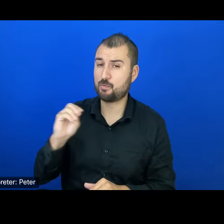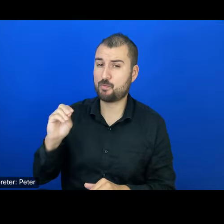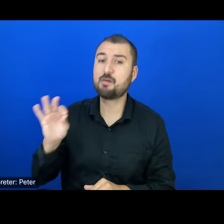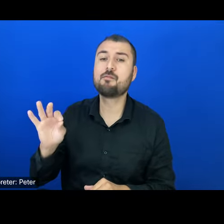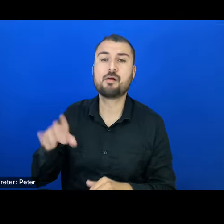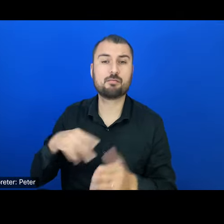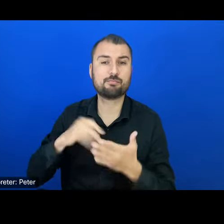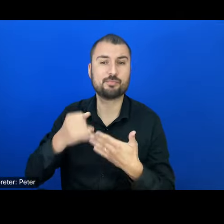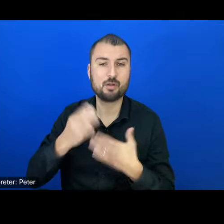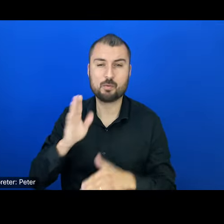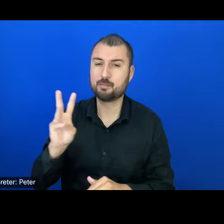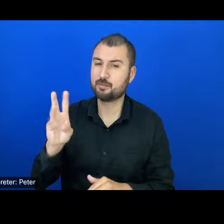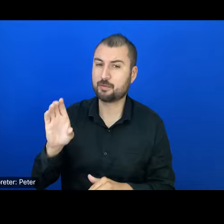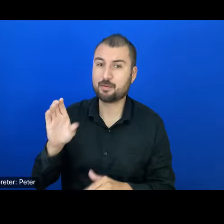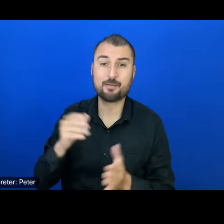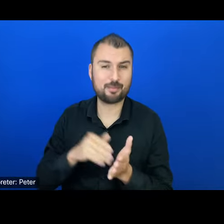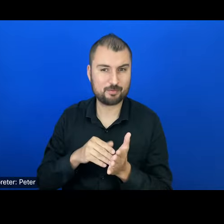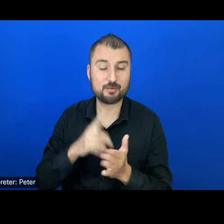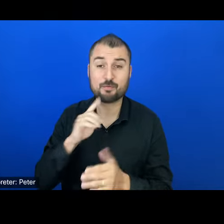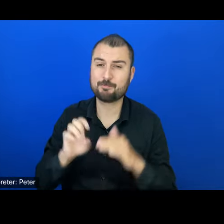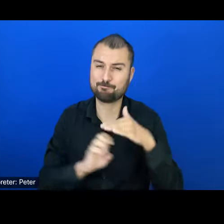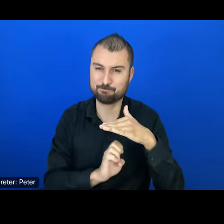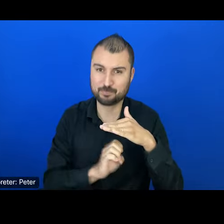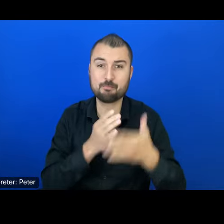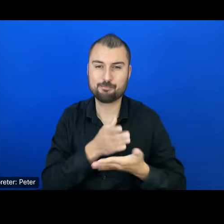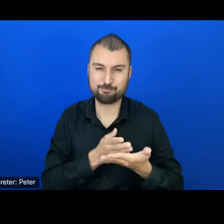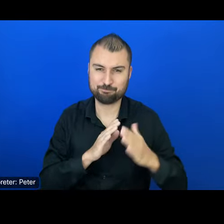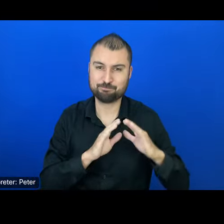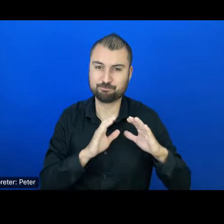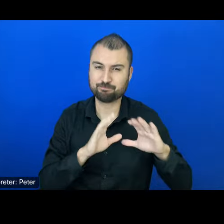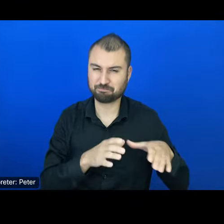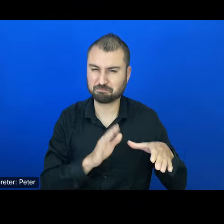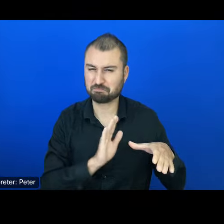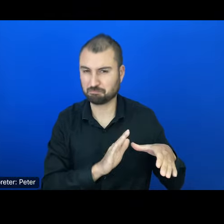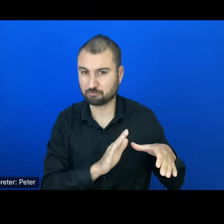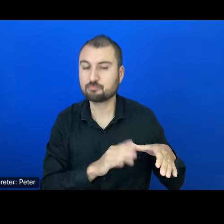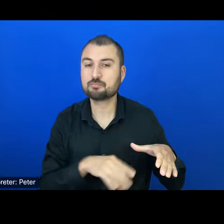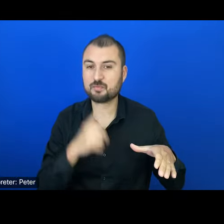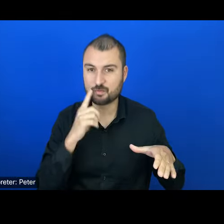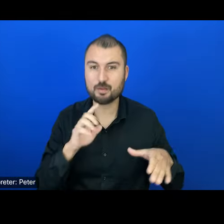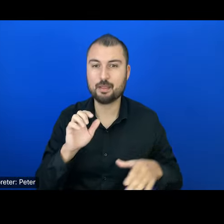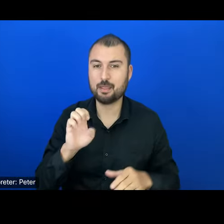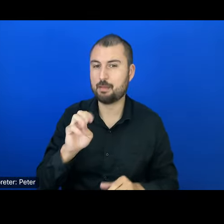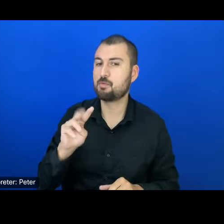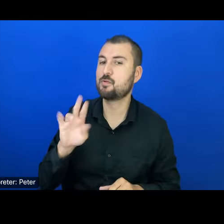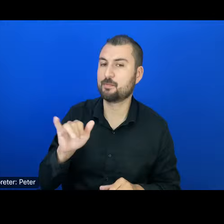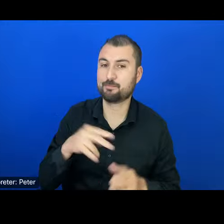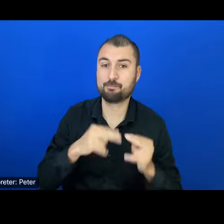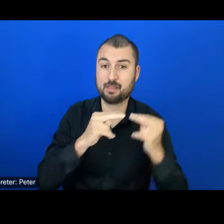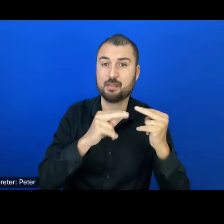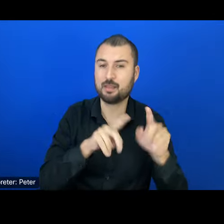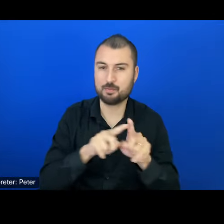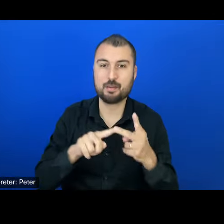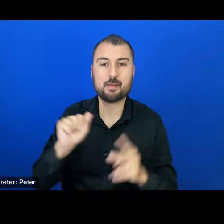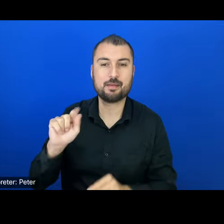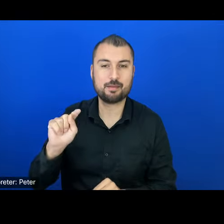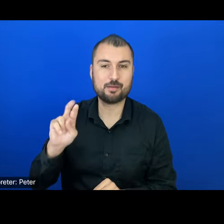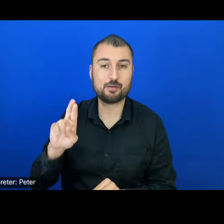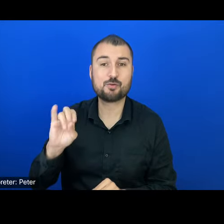be $600,000 for the elementary portion of the Emory building, and then also the atrium is